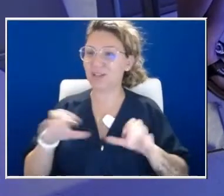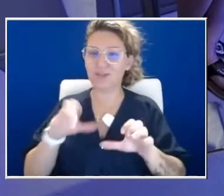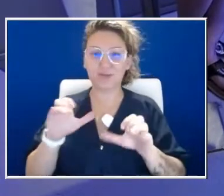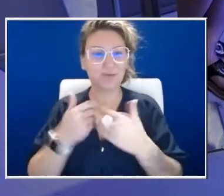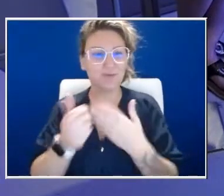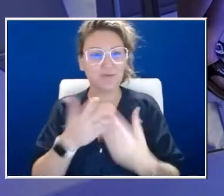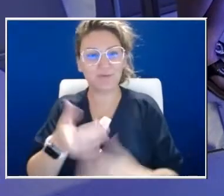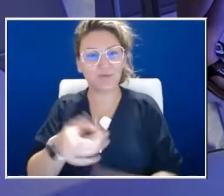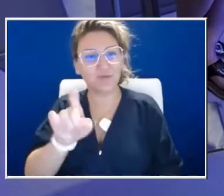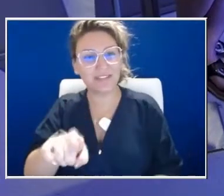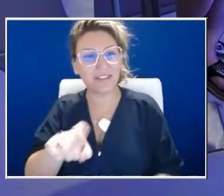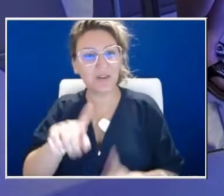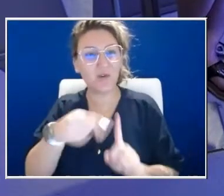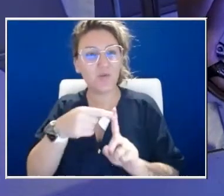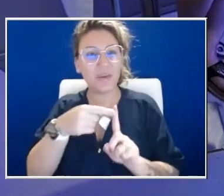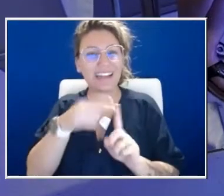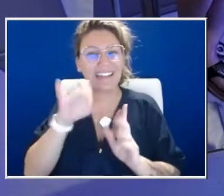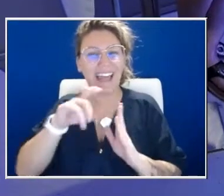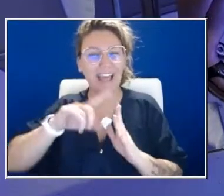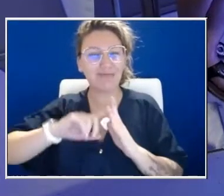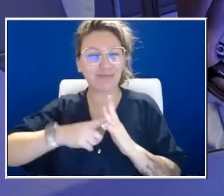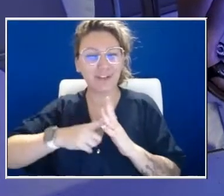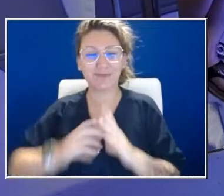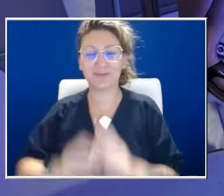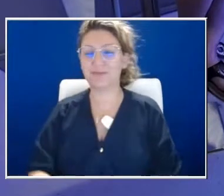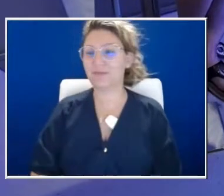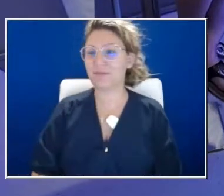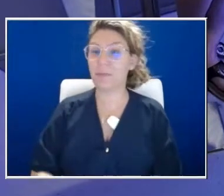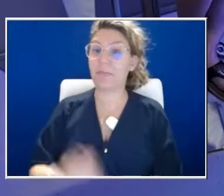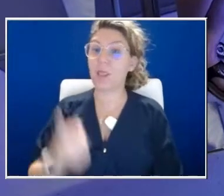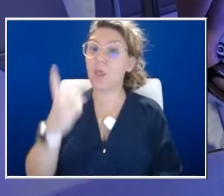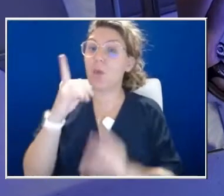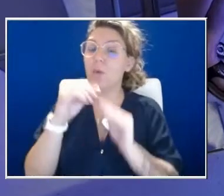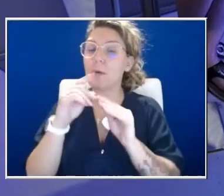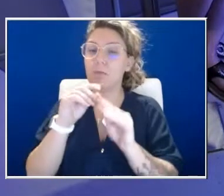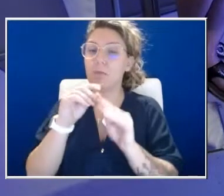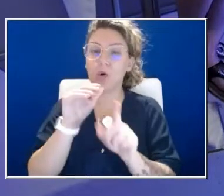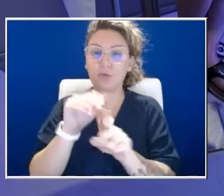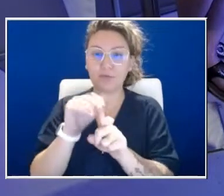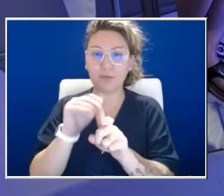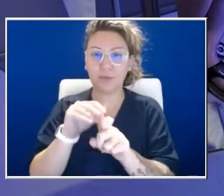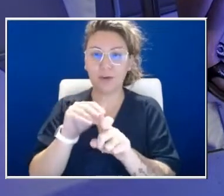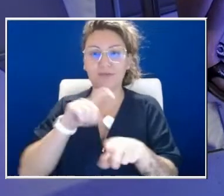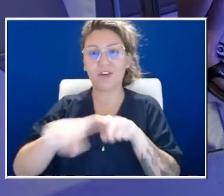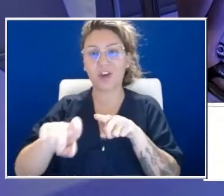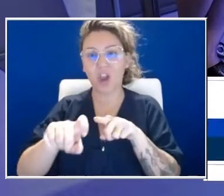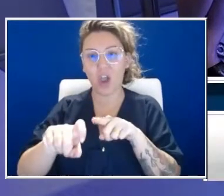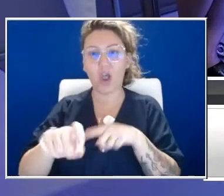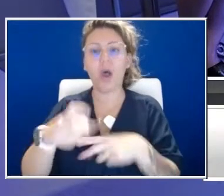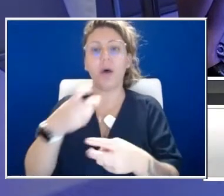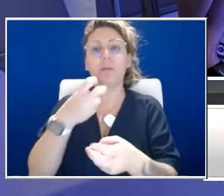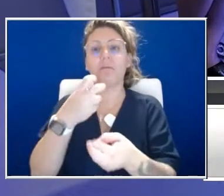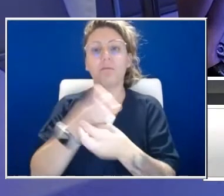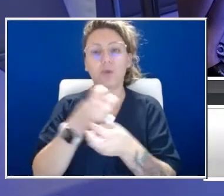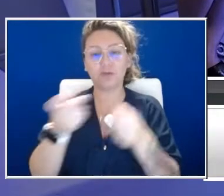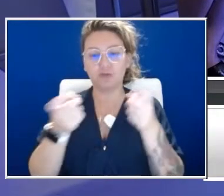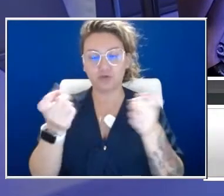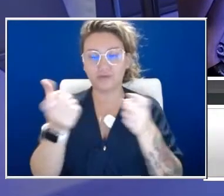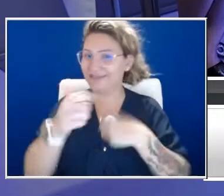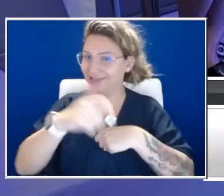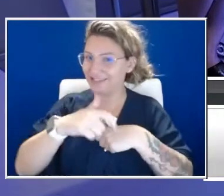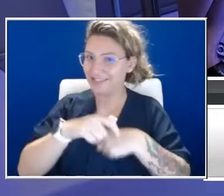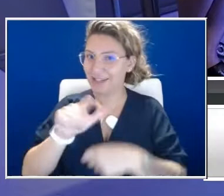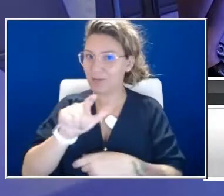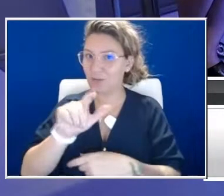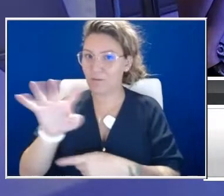Okay, so it's a good sign. All right, good to know. One more reminder that you could call Poison Control at any time. They're available 24 hours a day. National number is